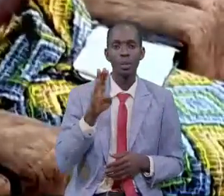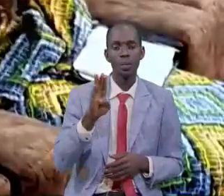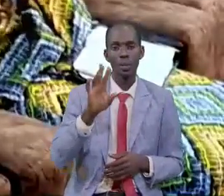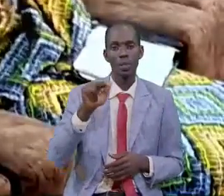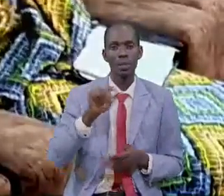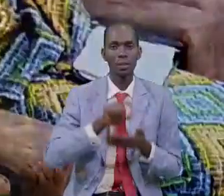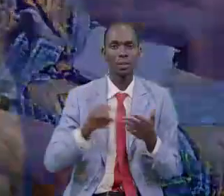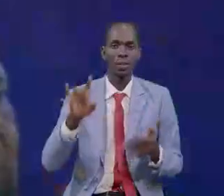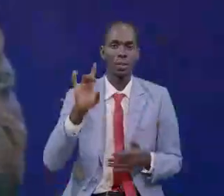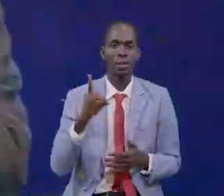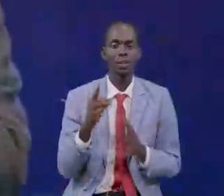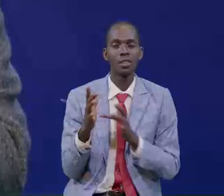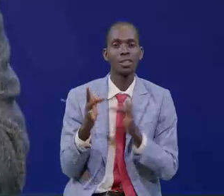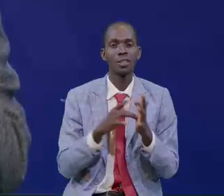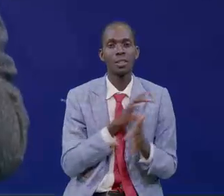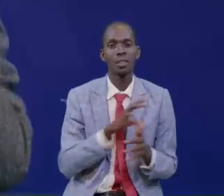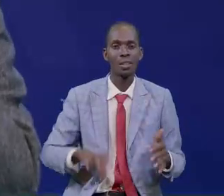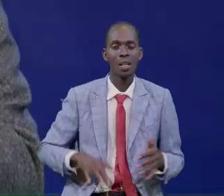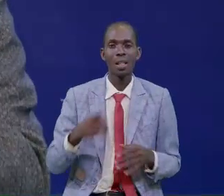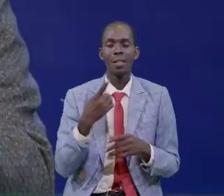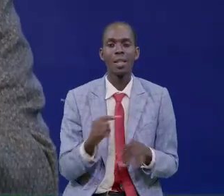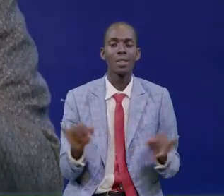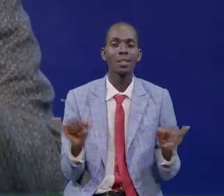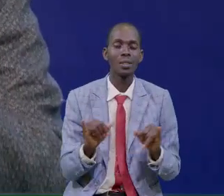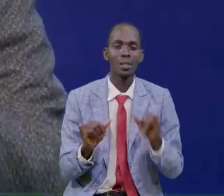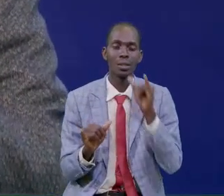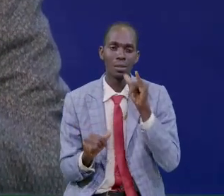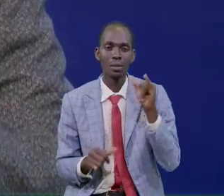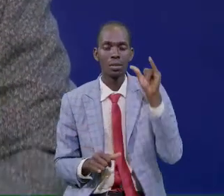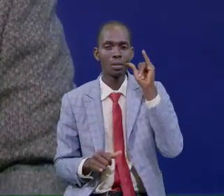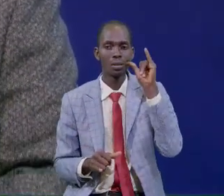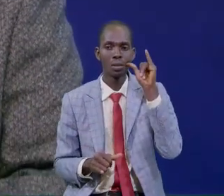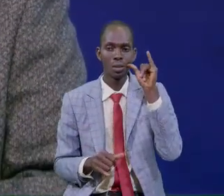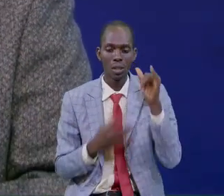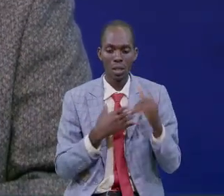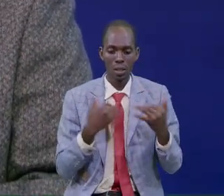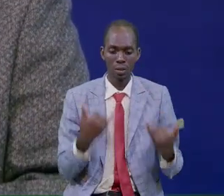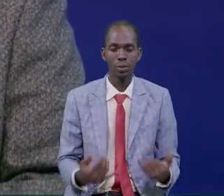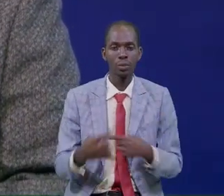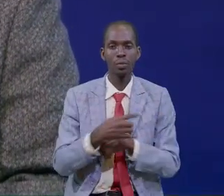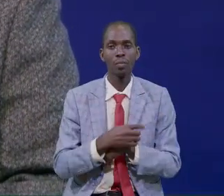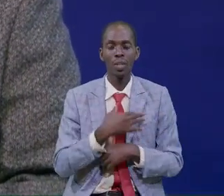Christ, the same yesterday and today and forever.